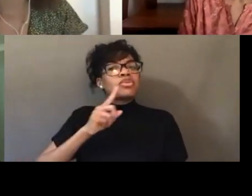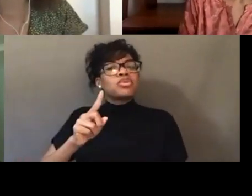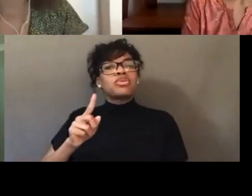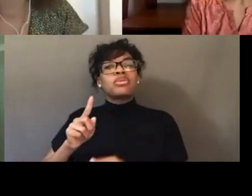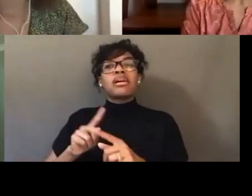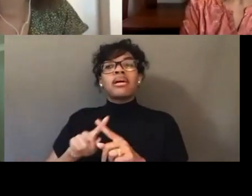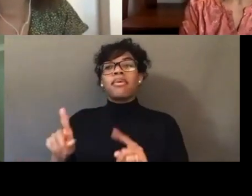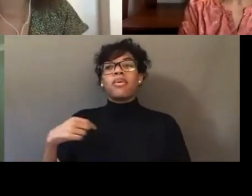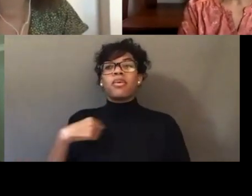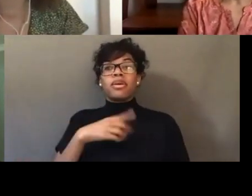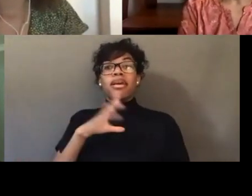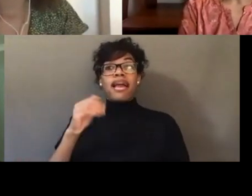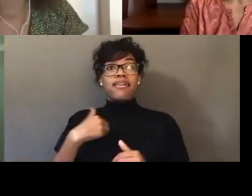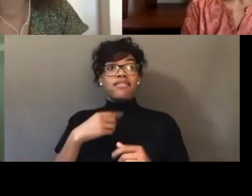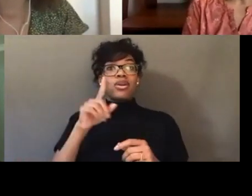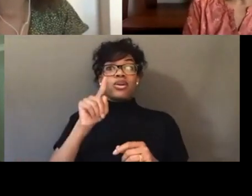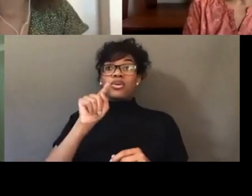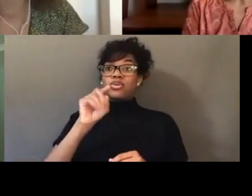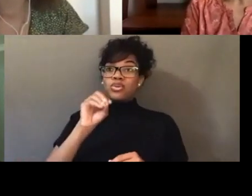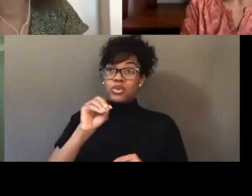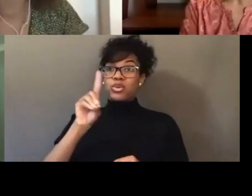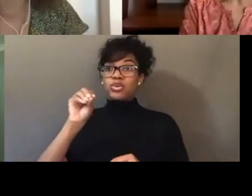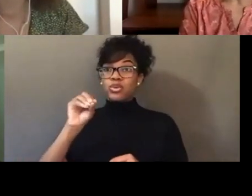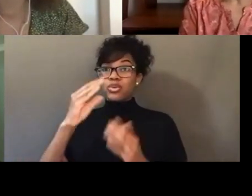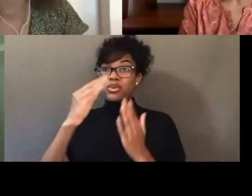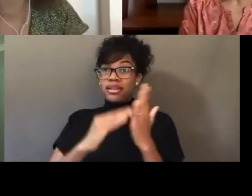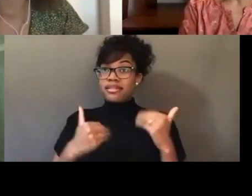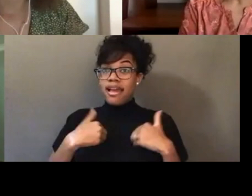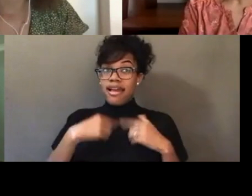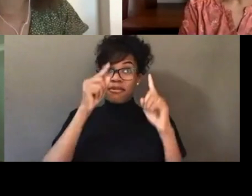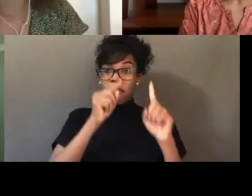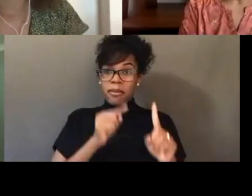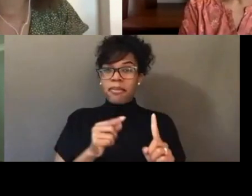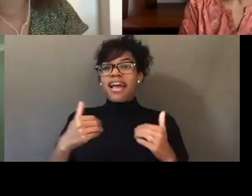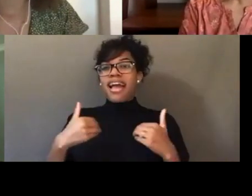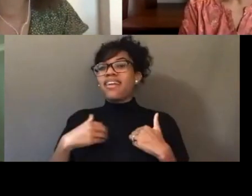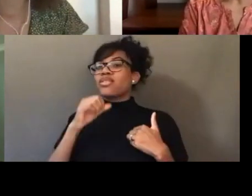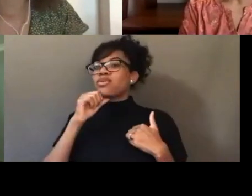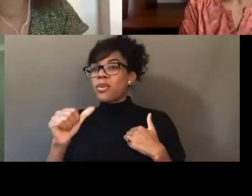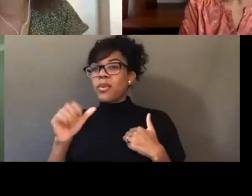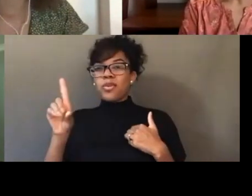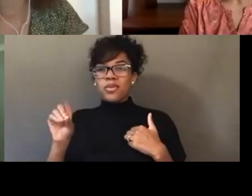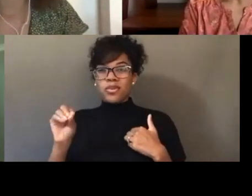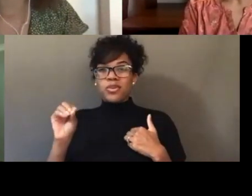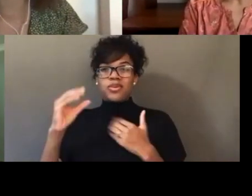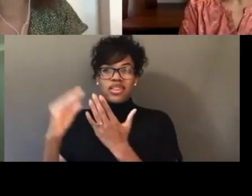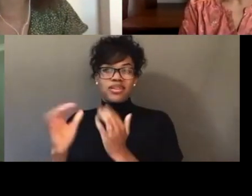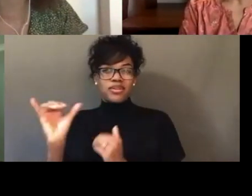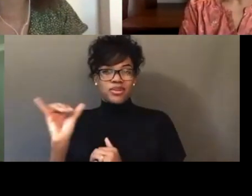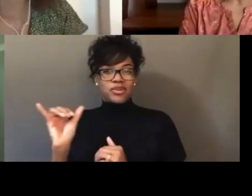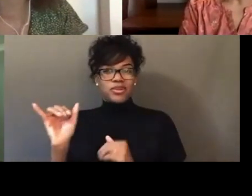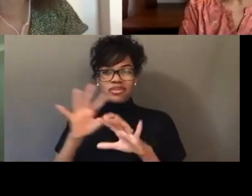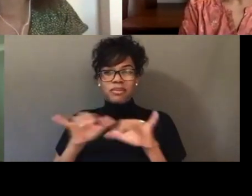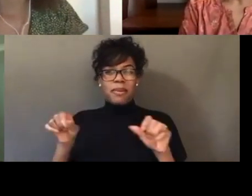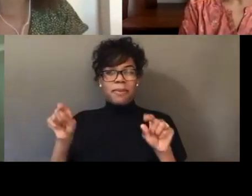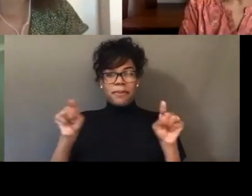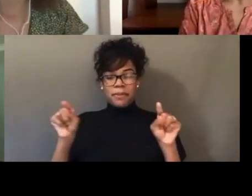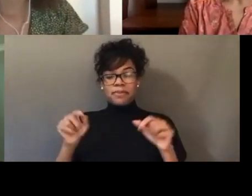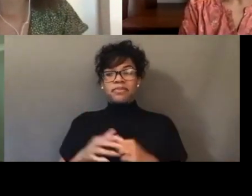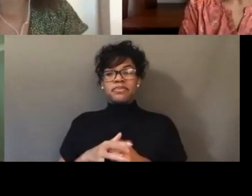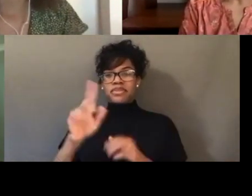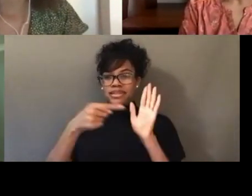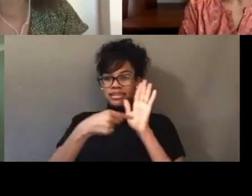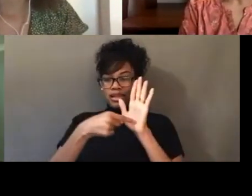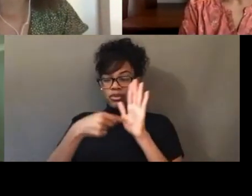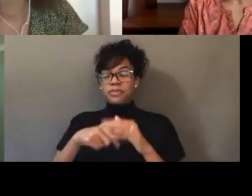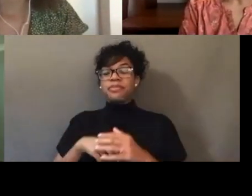as well, is for example, I'll just share a scenario where I heard of a teacher who literally